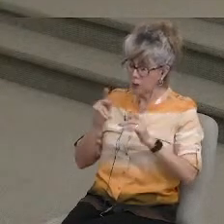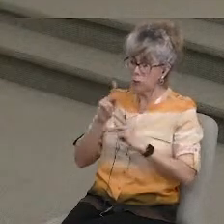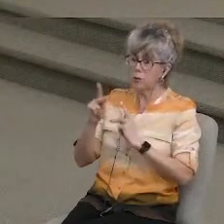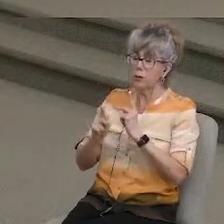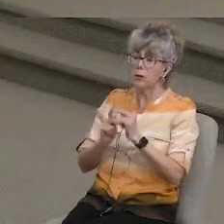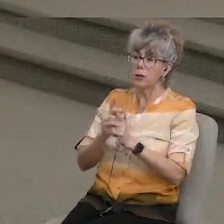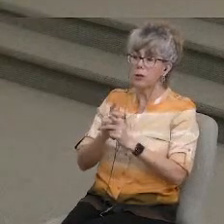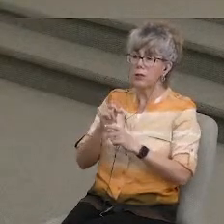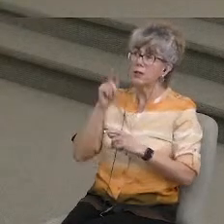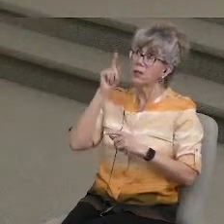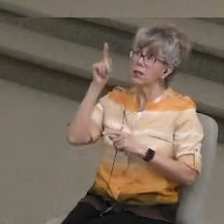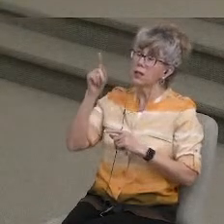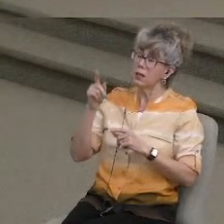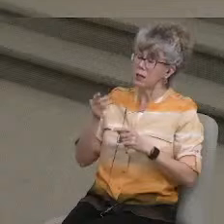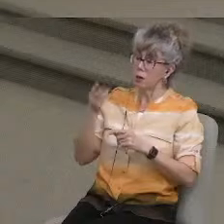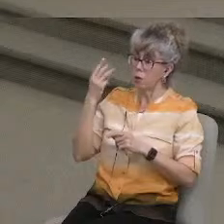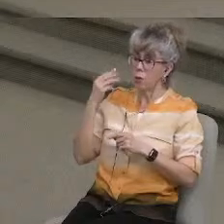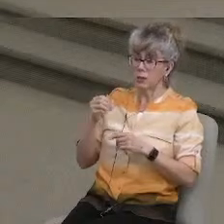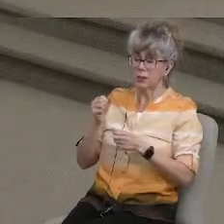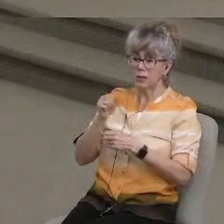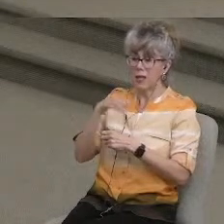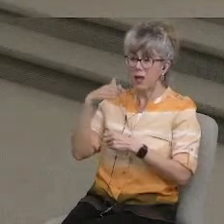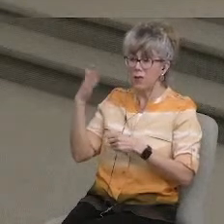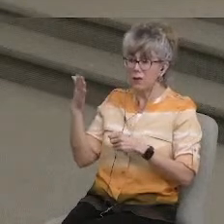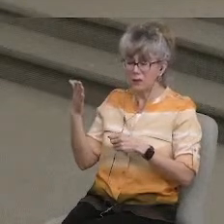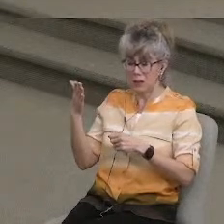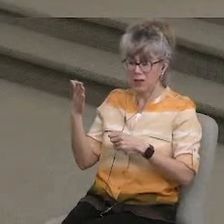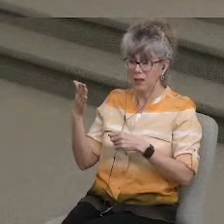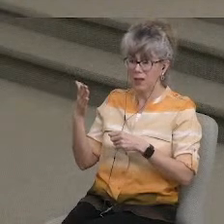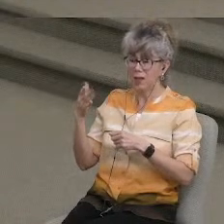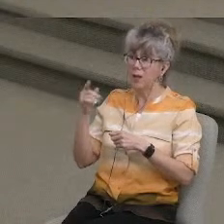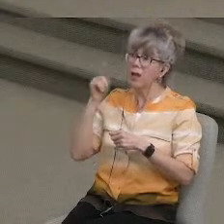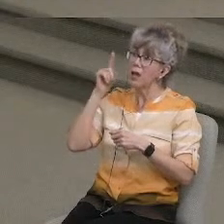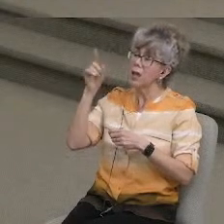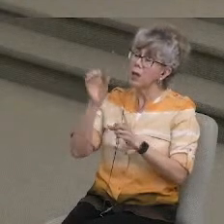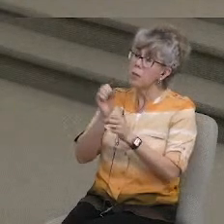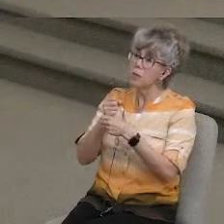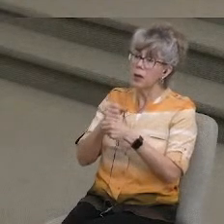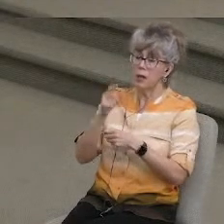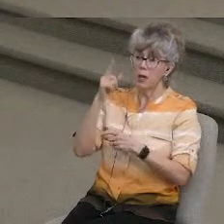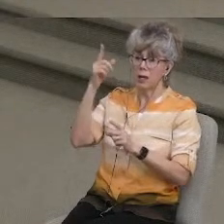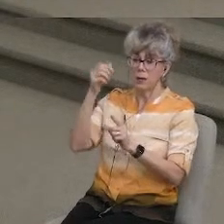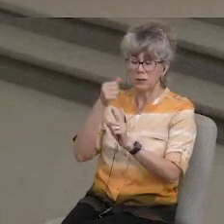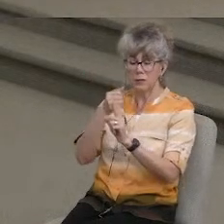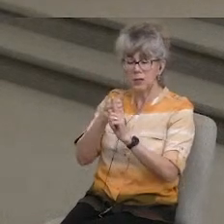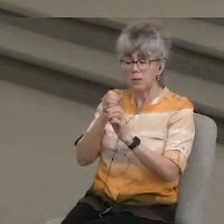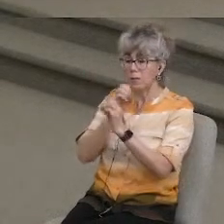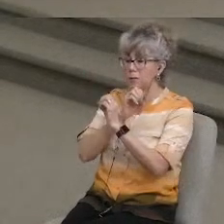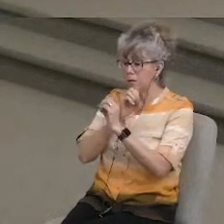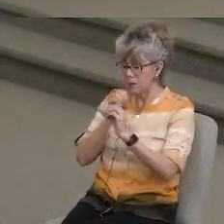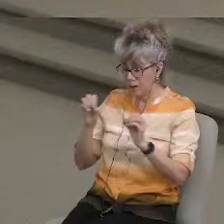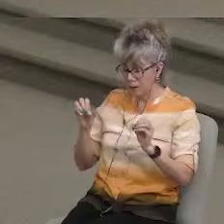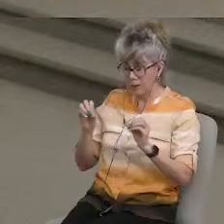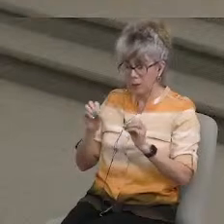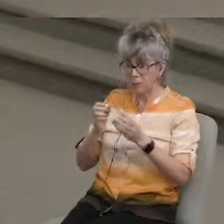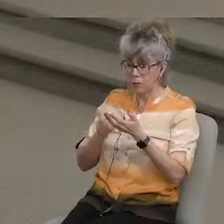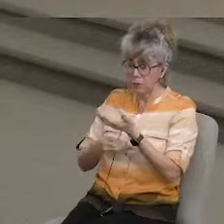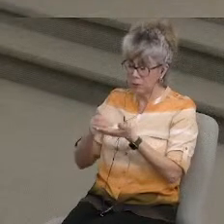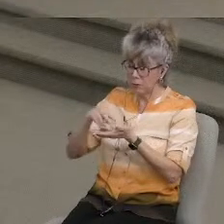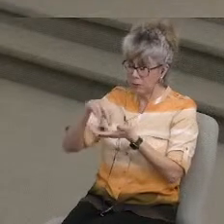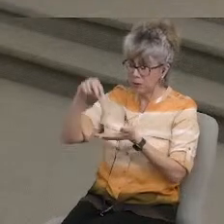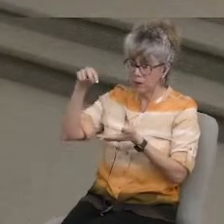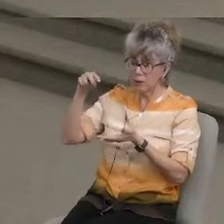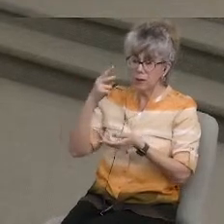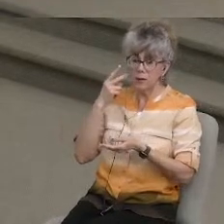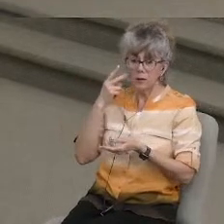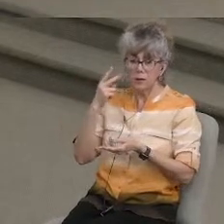was everything made himself nothing. So in Jesus Christ's resurrected body, we even see a